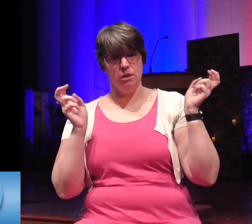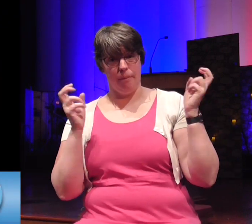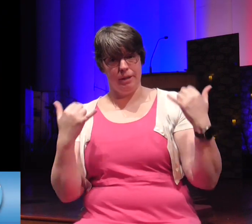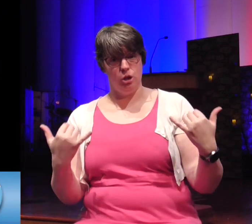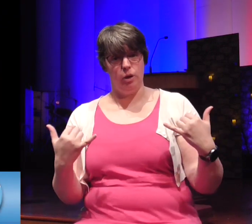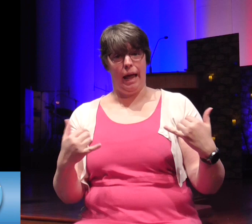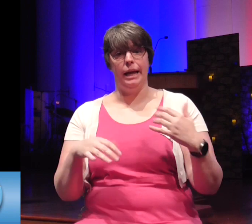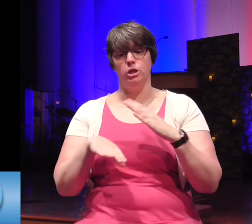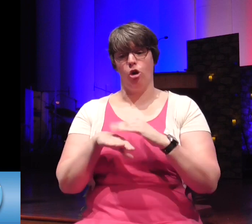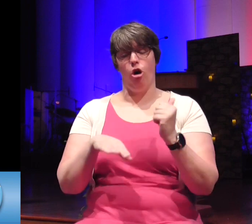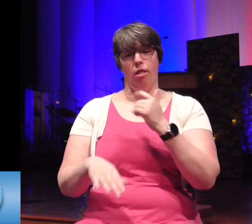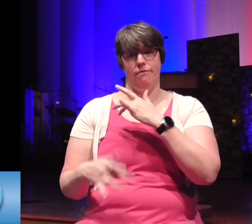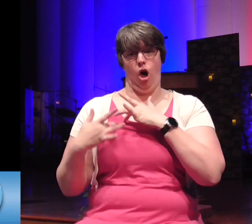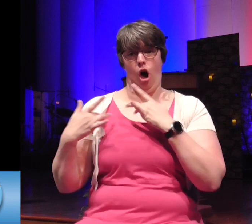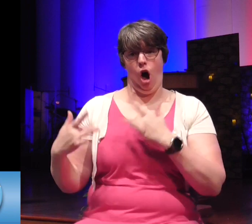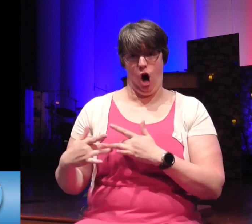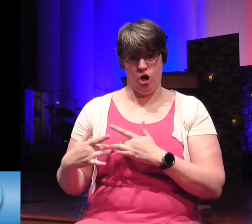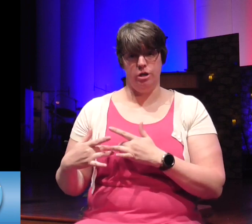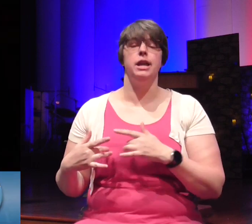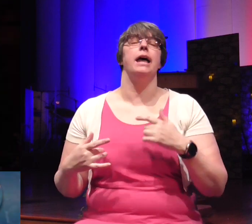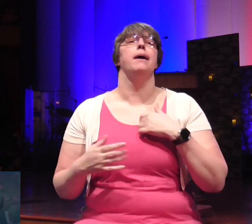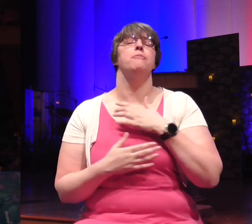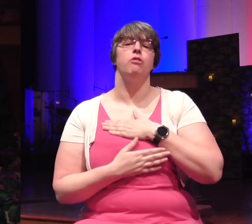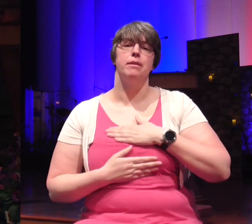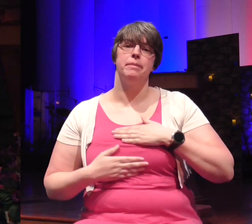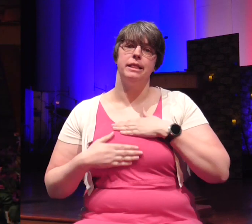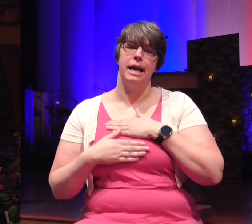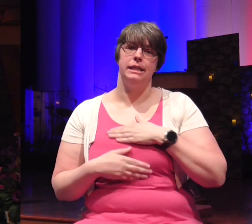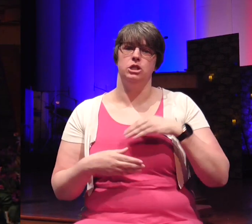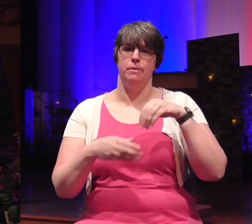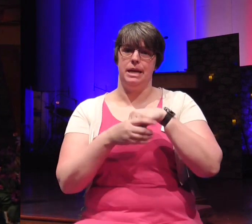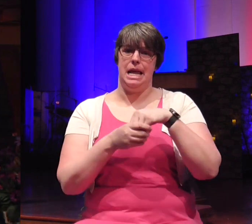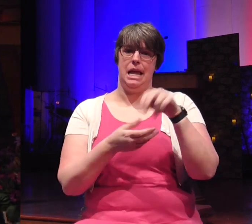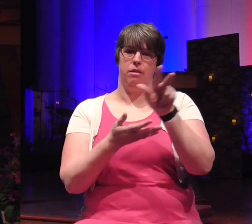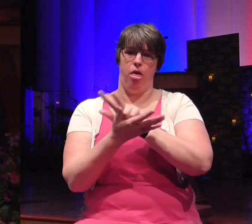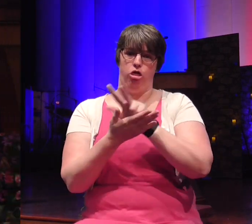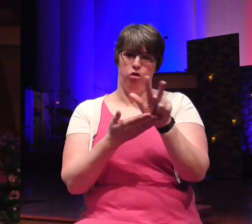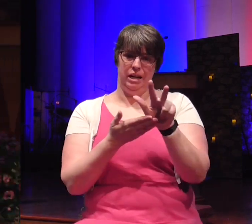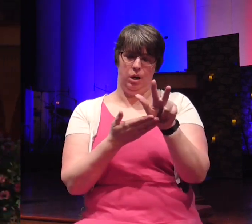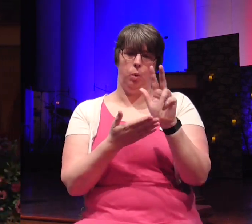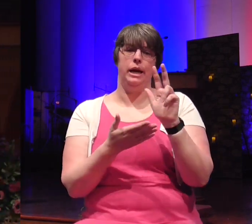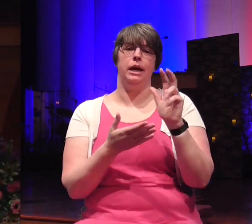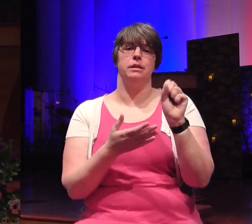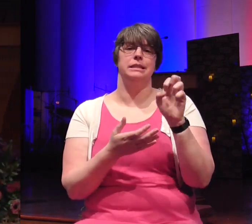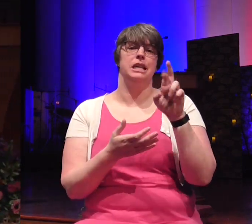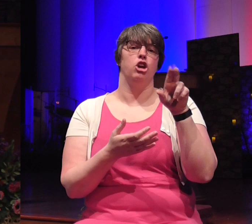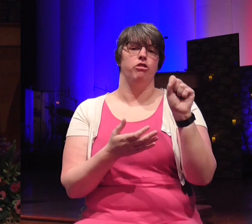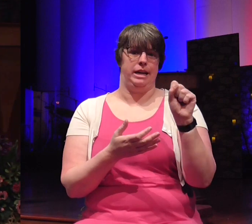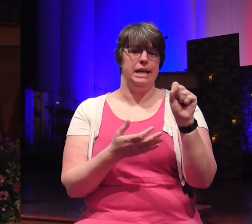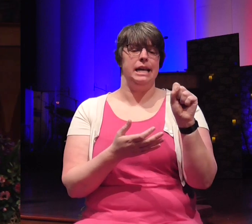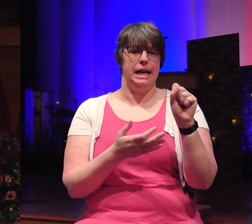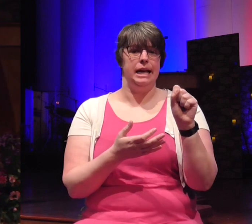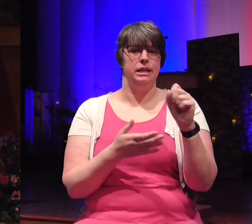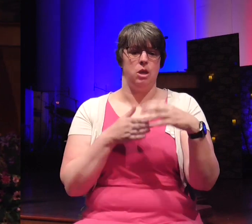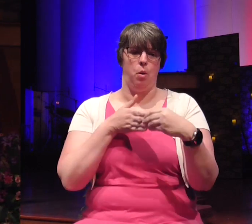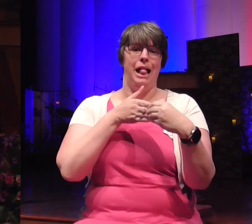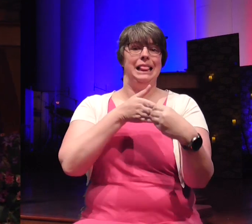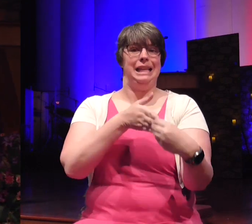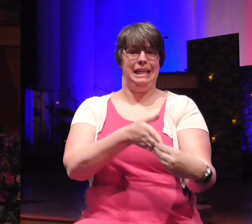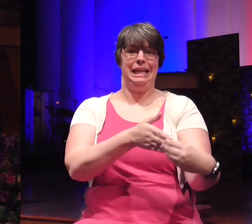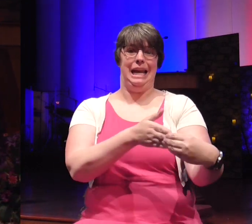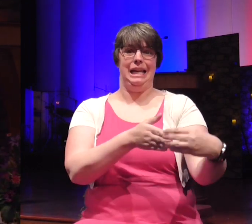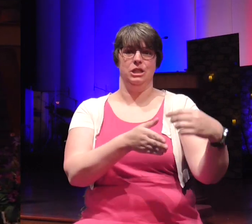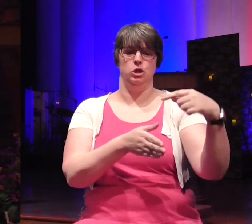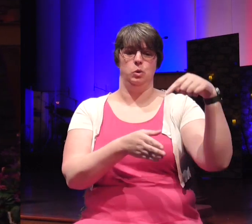and I'm pleased to be a part of the Spring Renewal program, a 3-part message series that will lead to next Sunday's